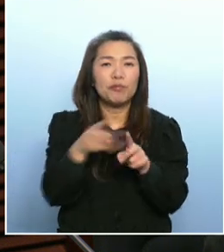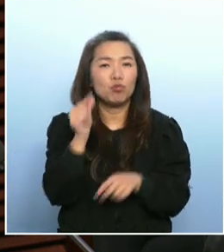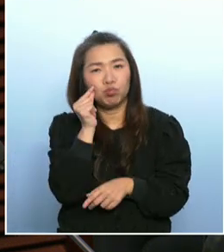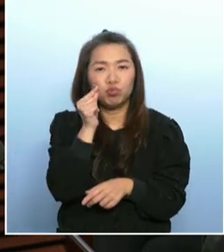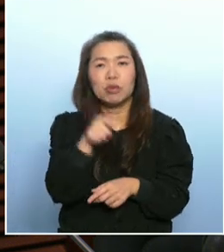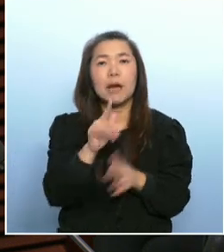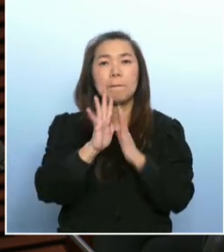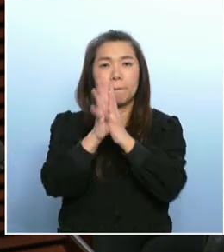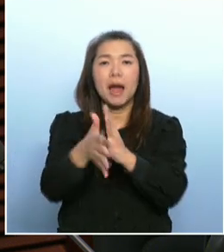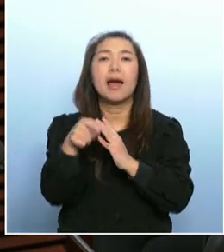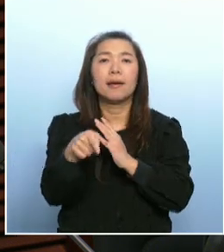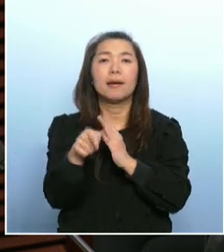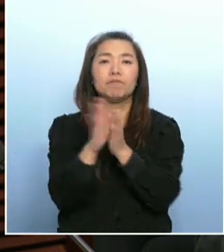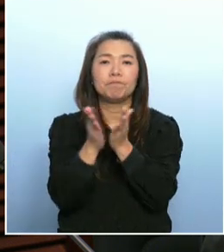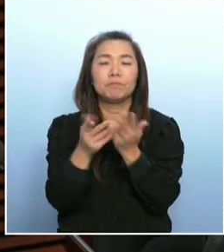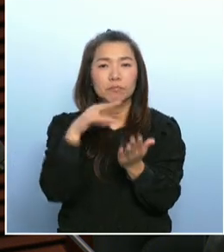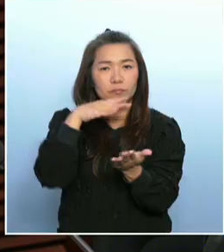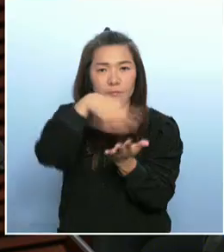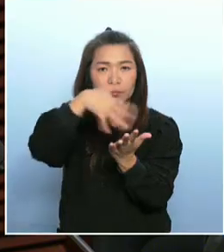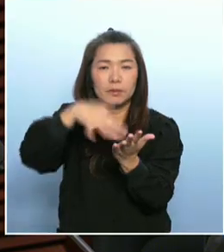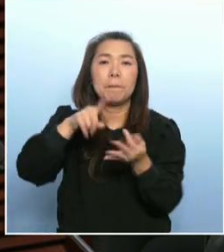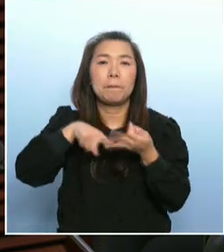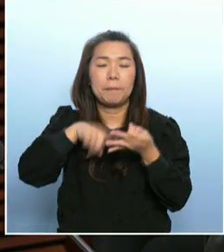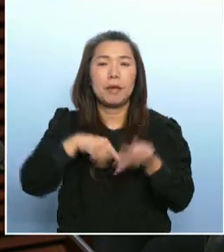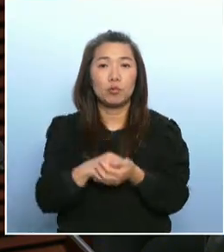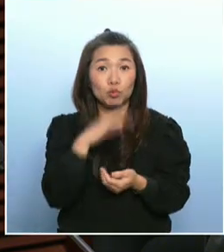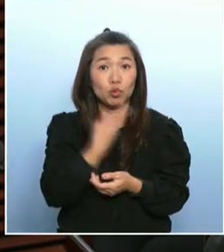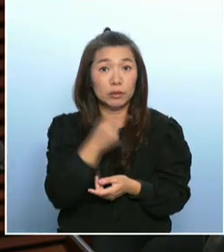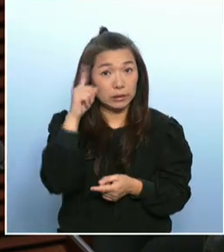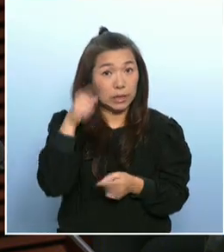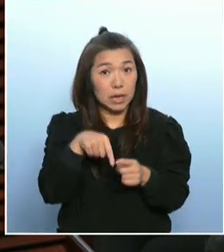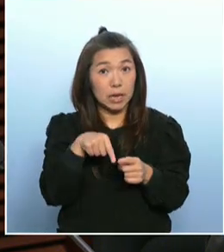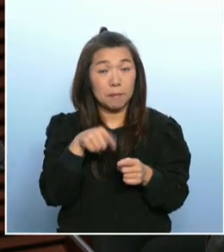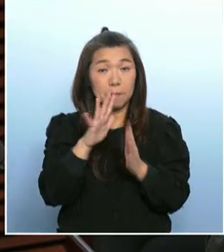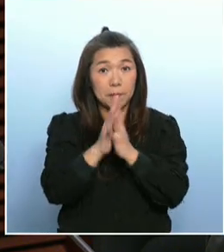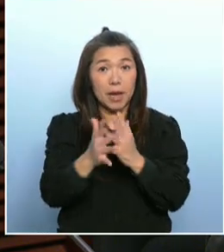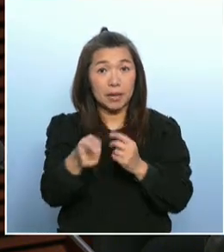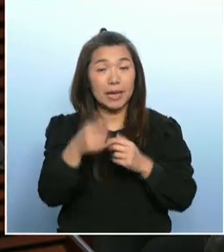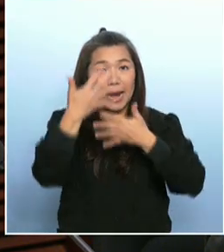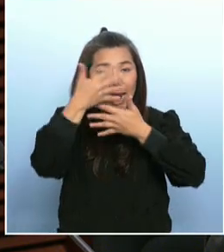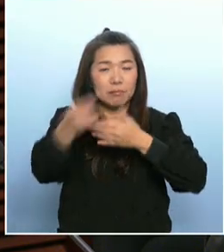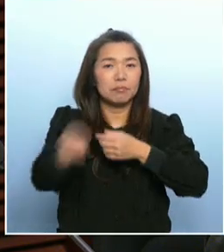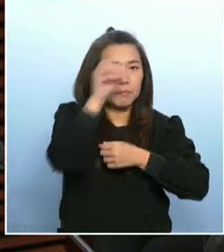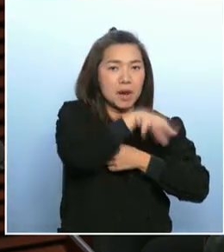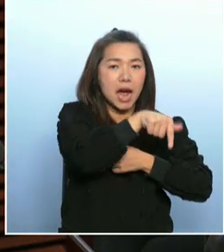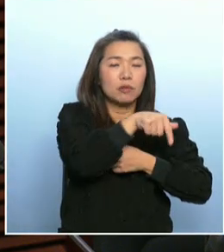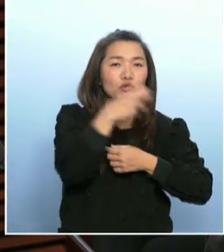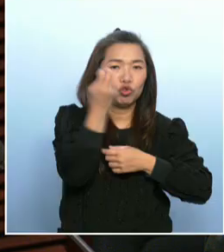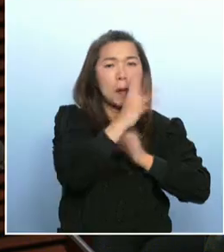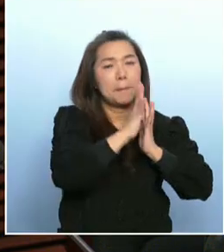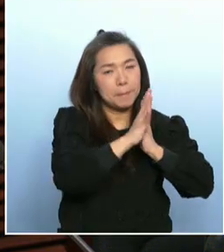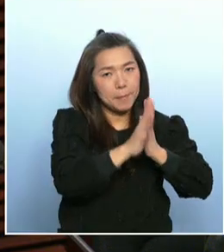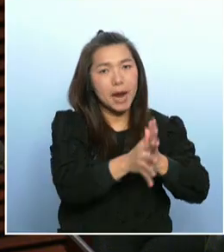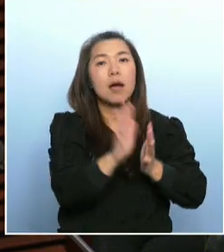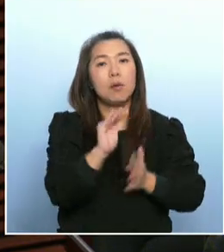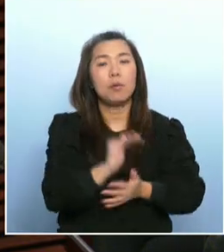safe. Now we move them onto a non-active waiting list so that when they actually have